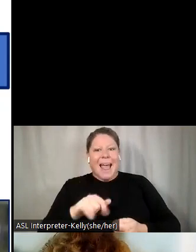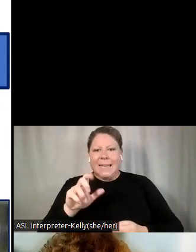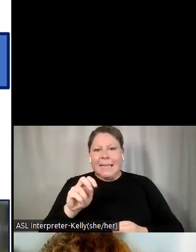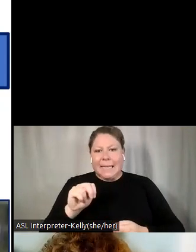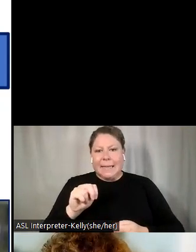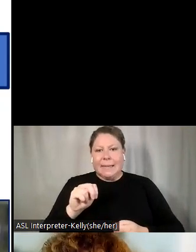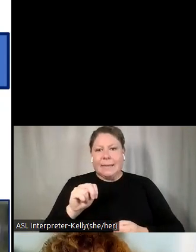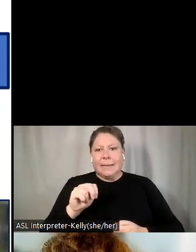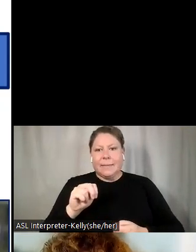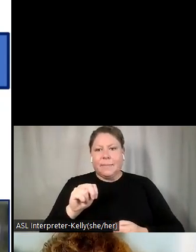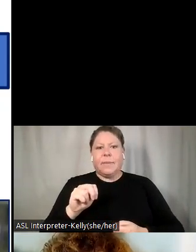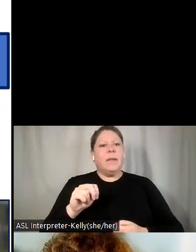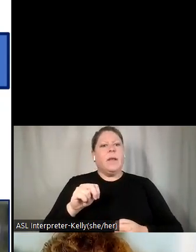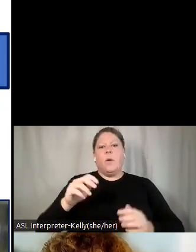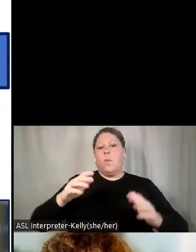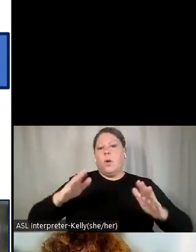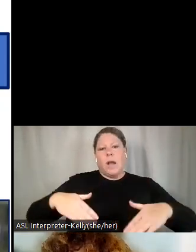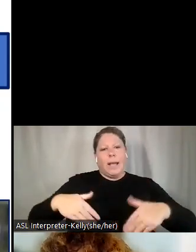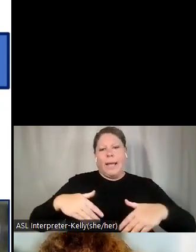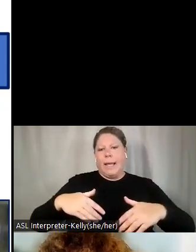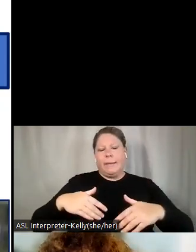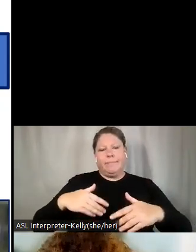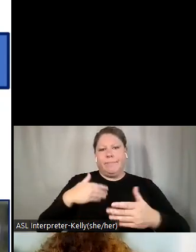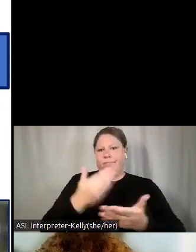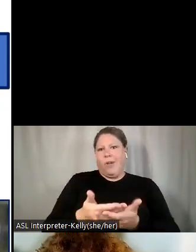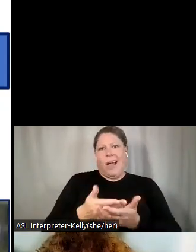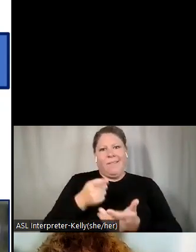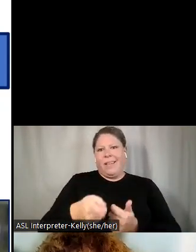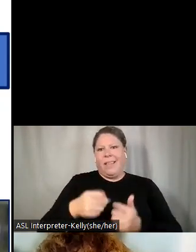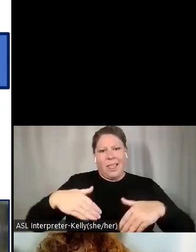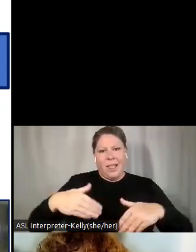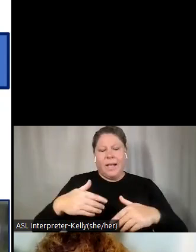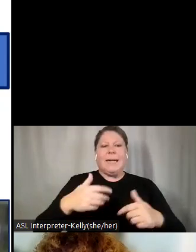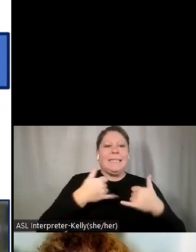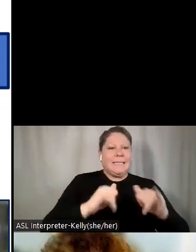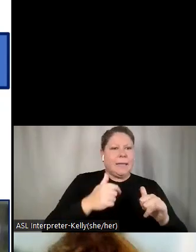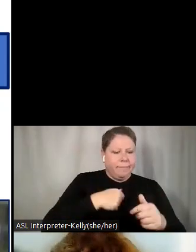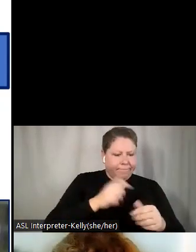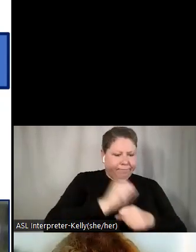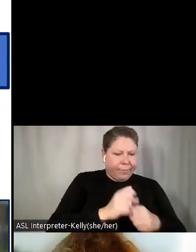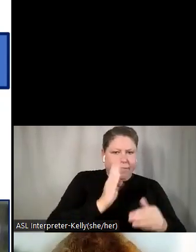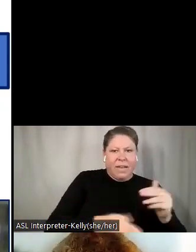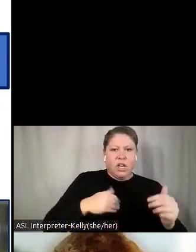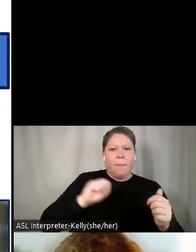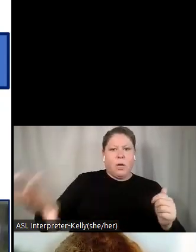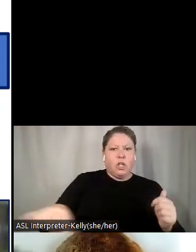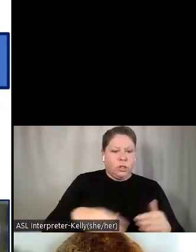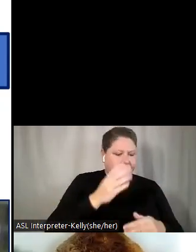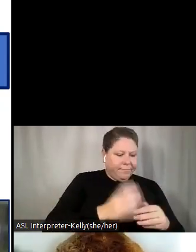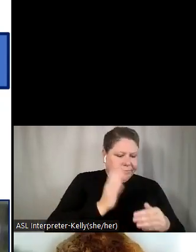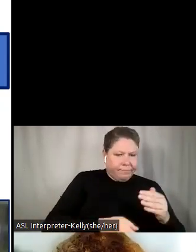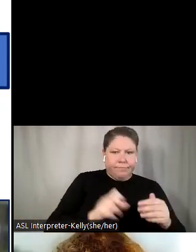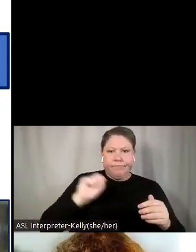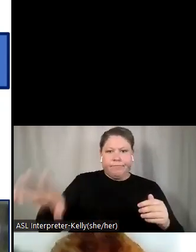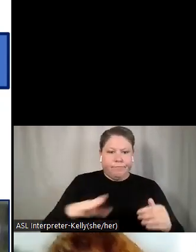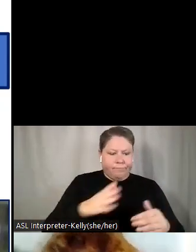really there yet at CDPH. It's very much a push system, where people do their work and then they just push it along